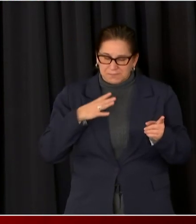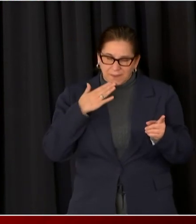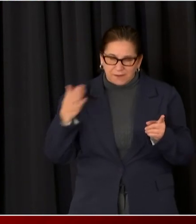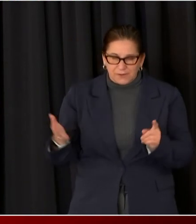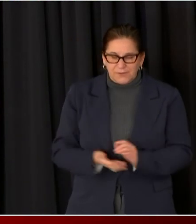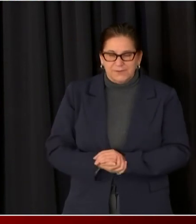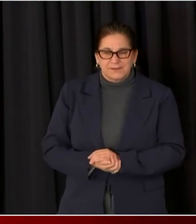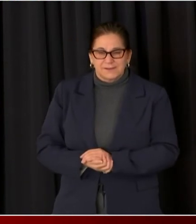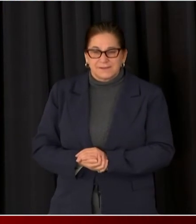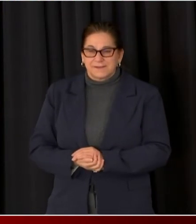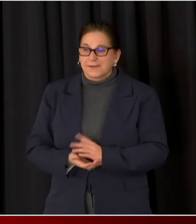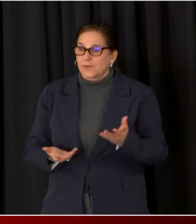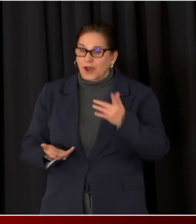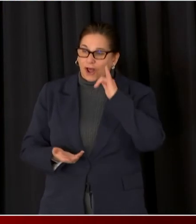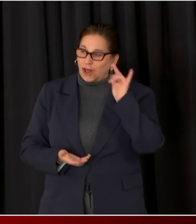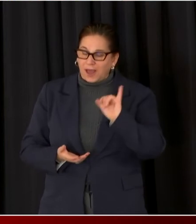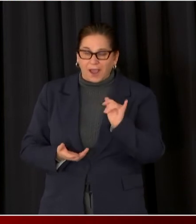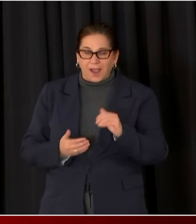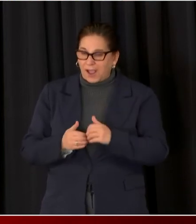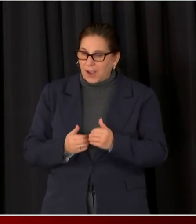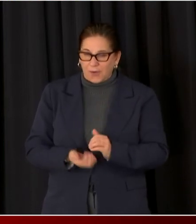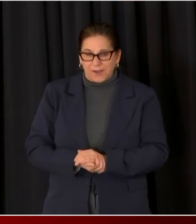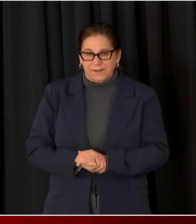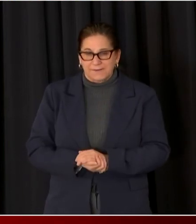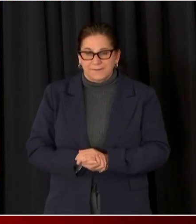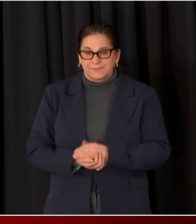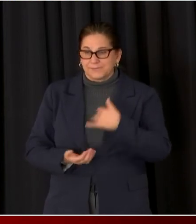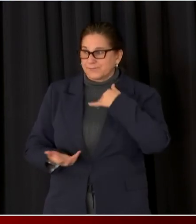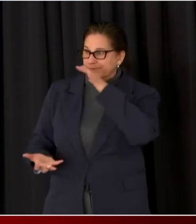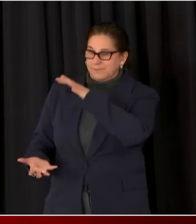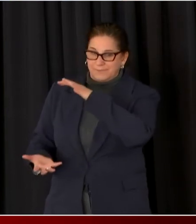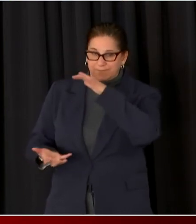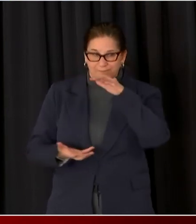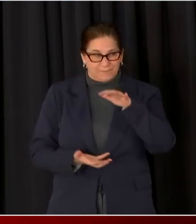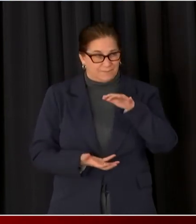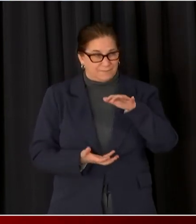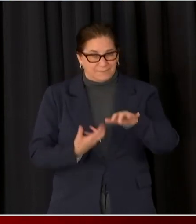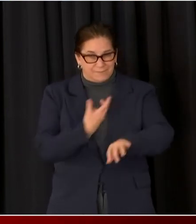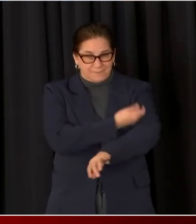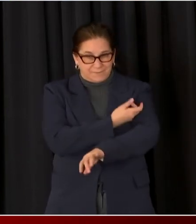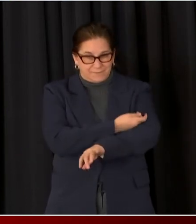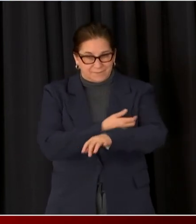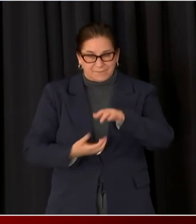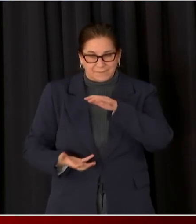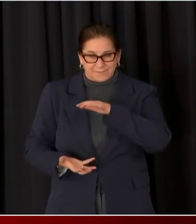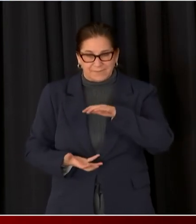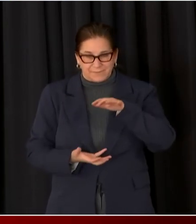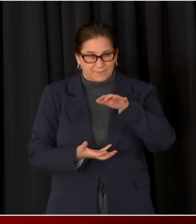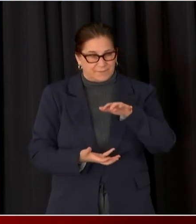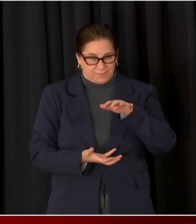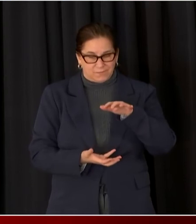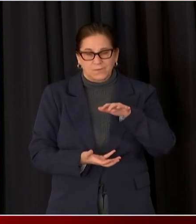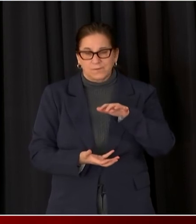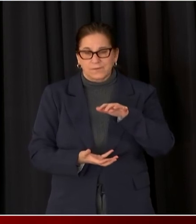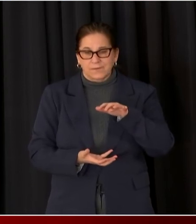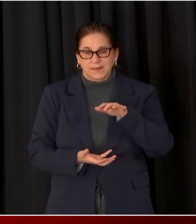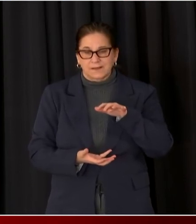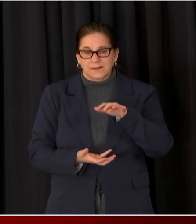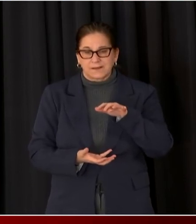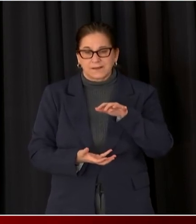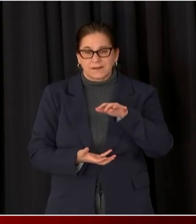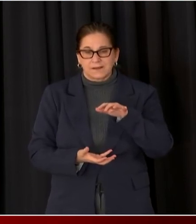we are to anticipate receiving or being able to access additional vaccine on a weekly or